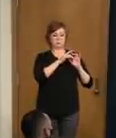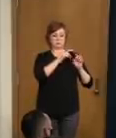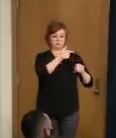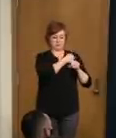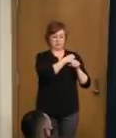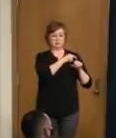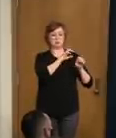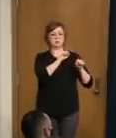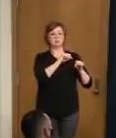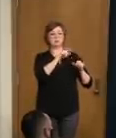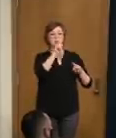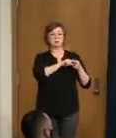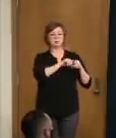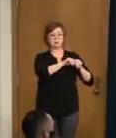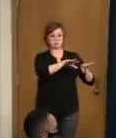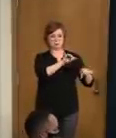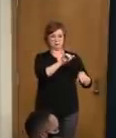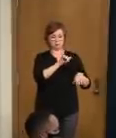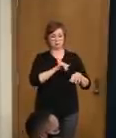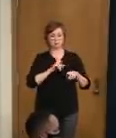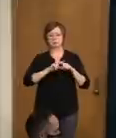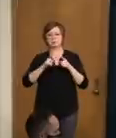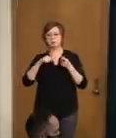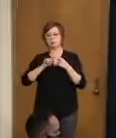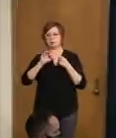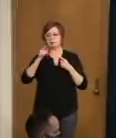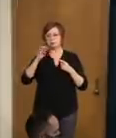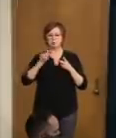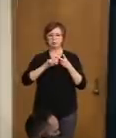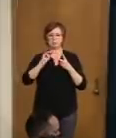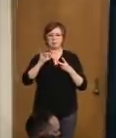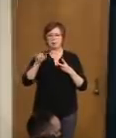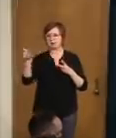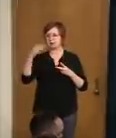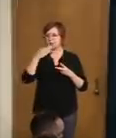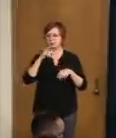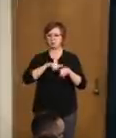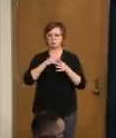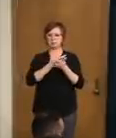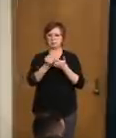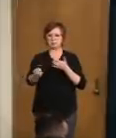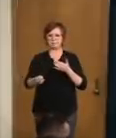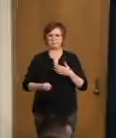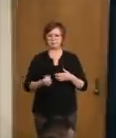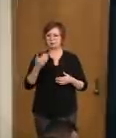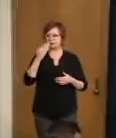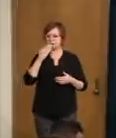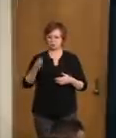about, April, May onwards. Thank you, everyone. That is all the time that we have today.